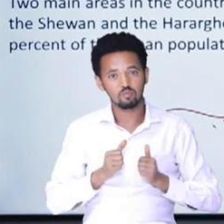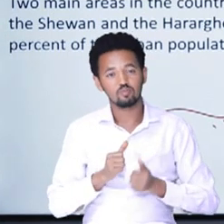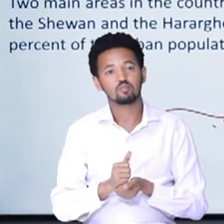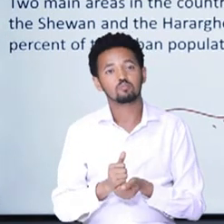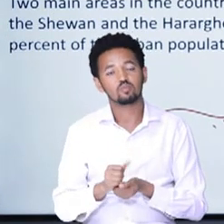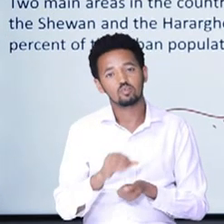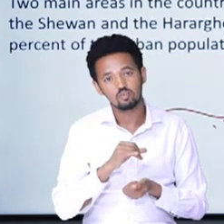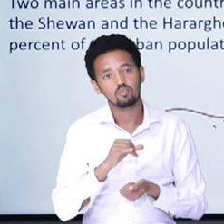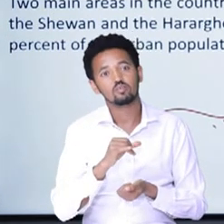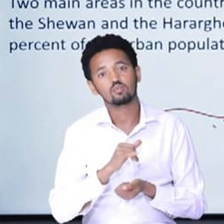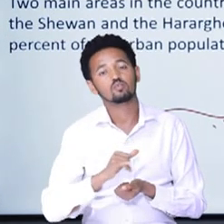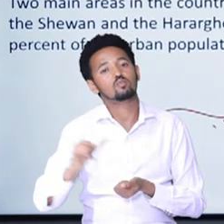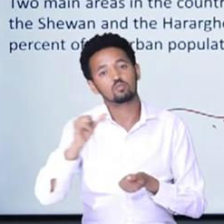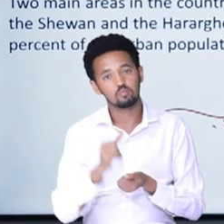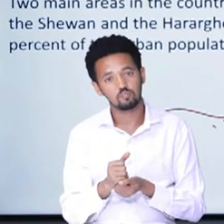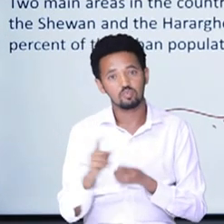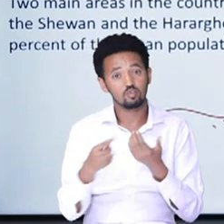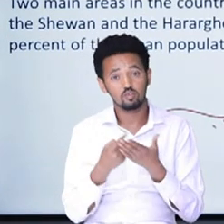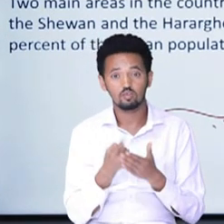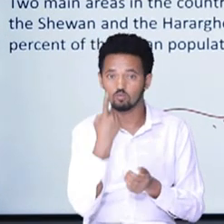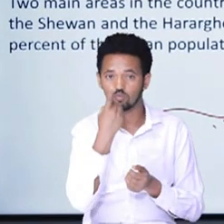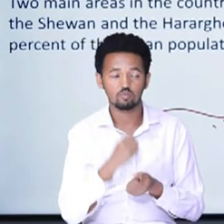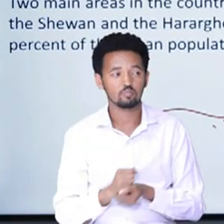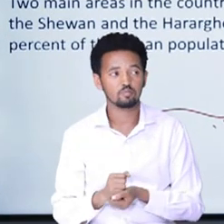reasons with this one.